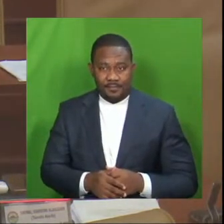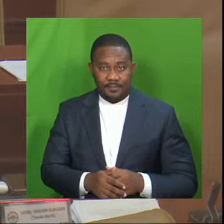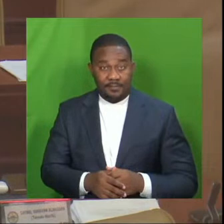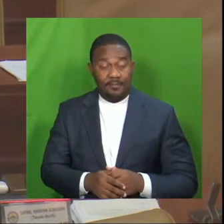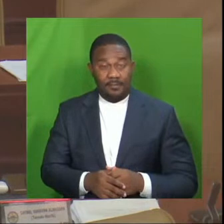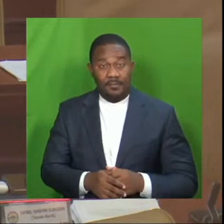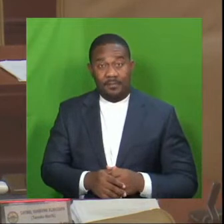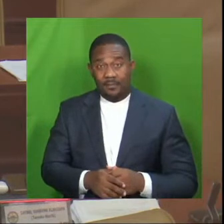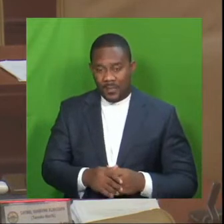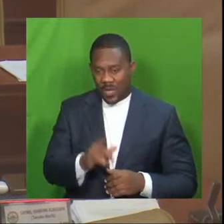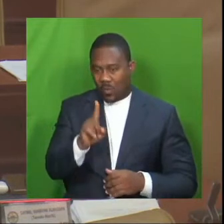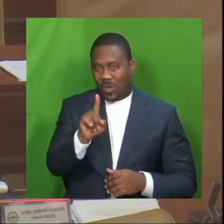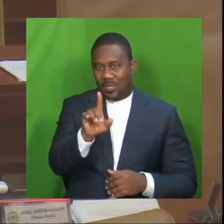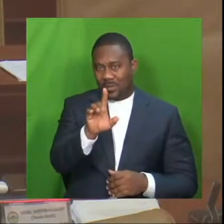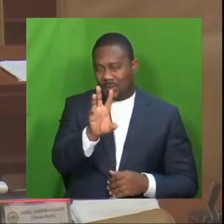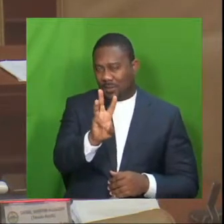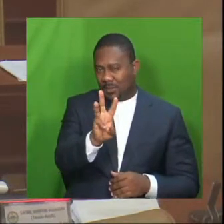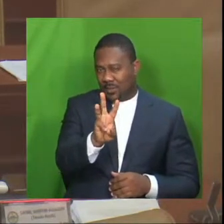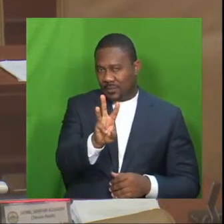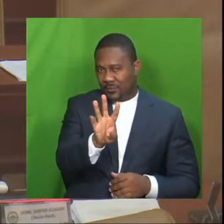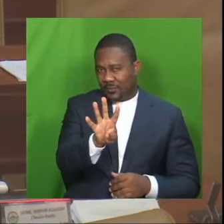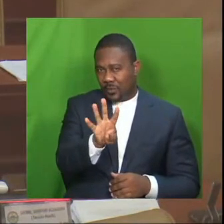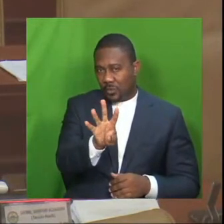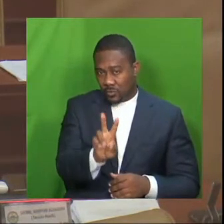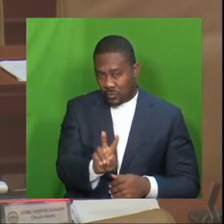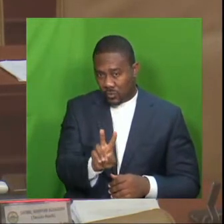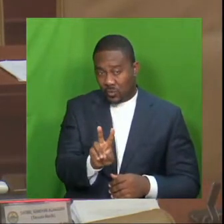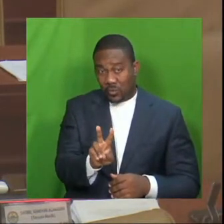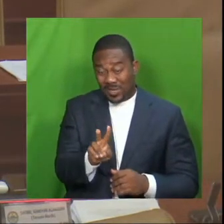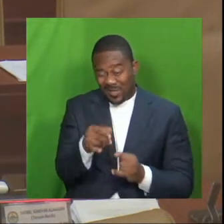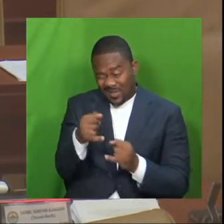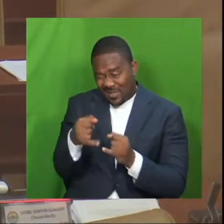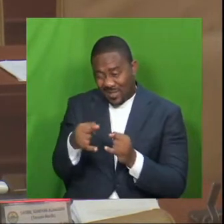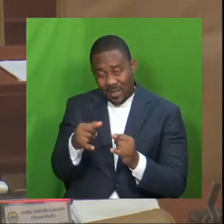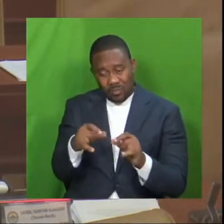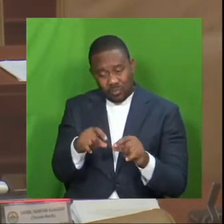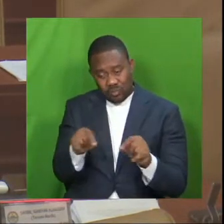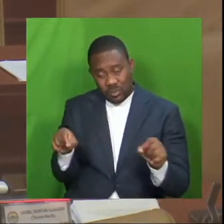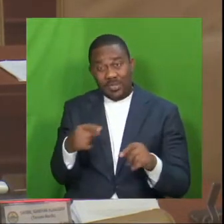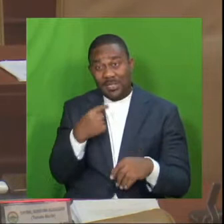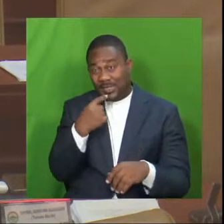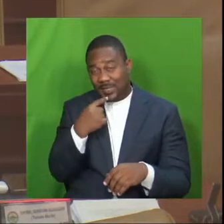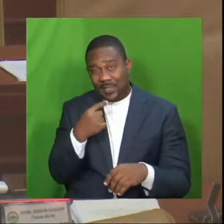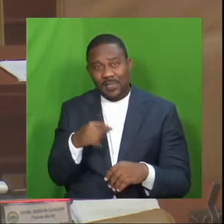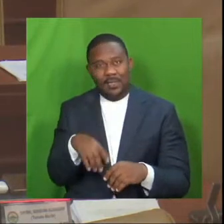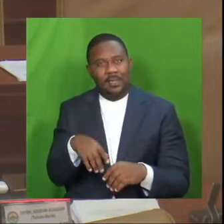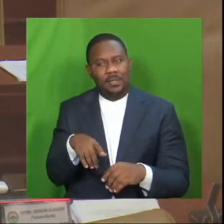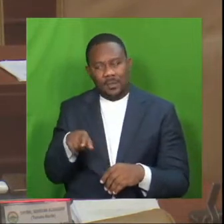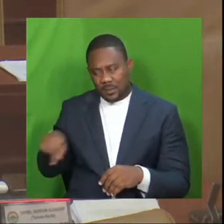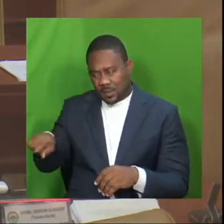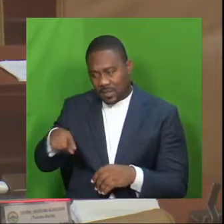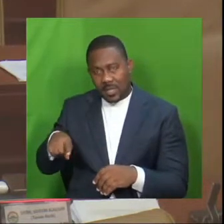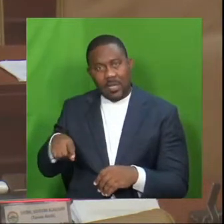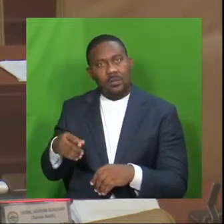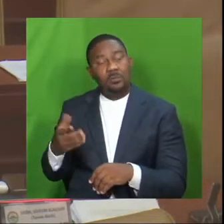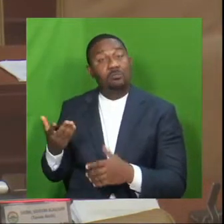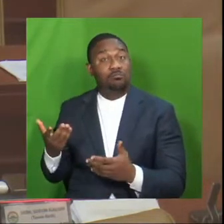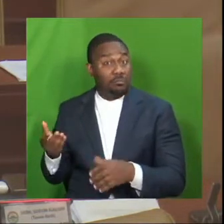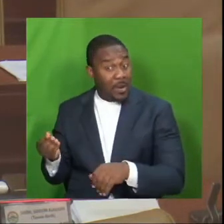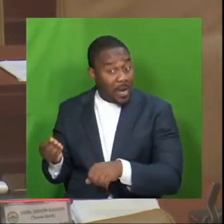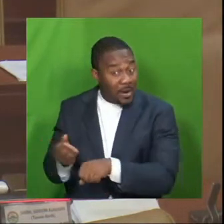under 1642 says that it should recommend to the House actions as it